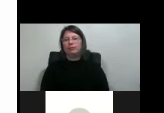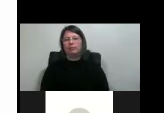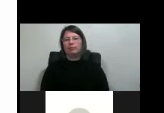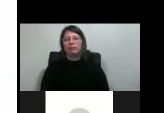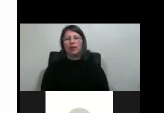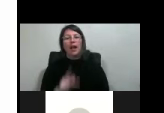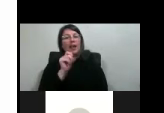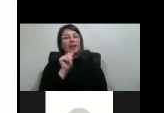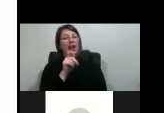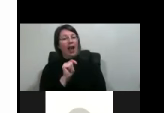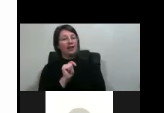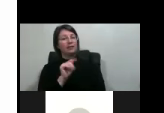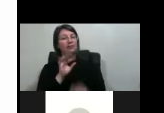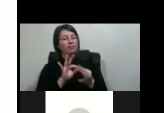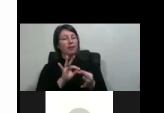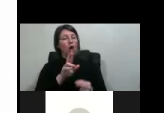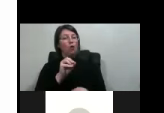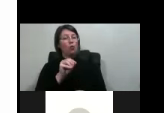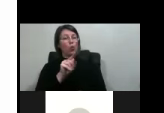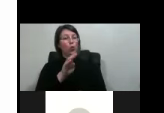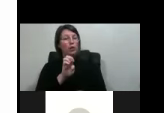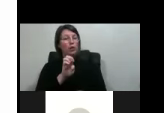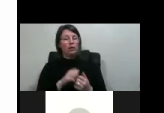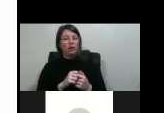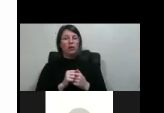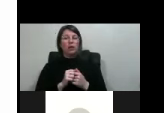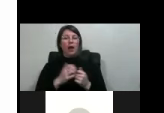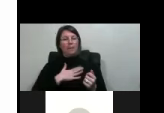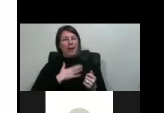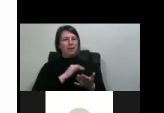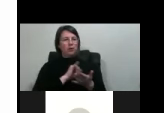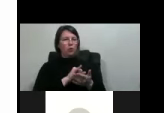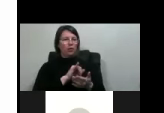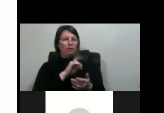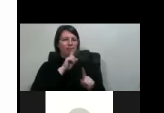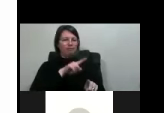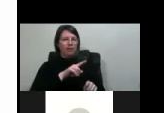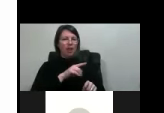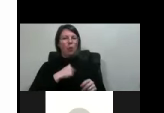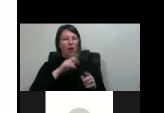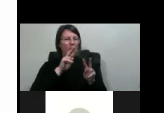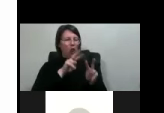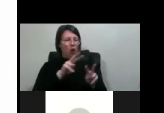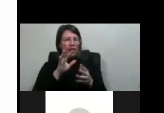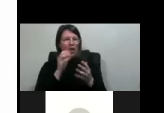So in terms of the routing, happy to answer that question. We looked at a number of options, and I believe essentially trying